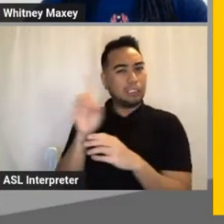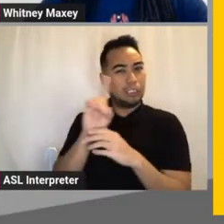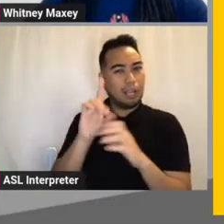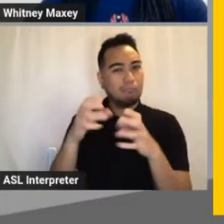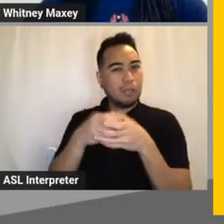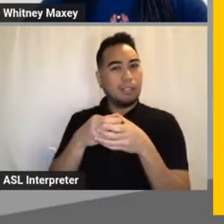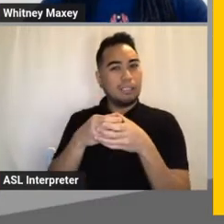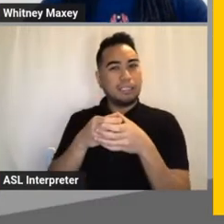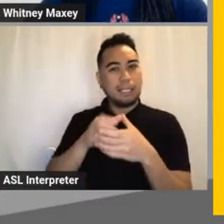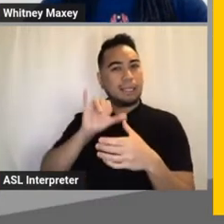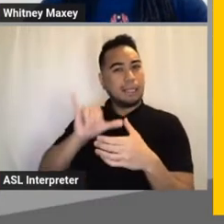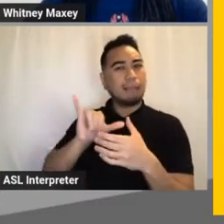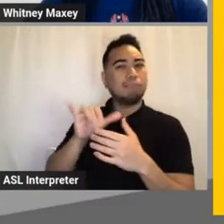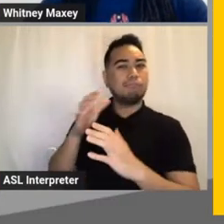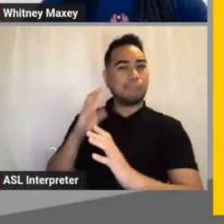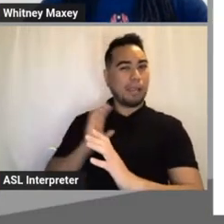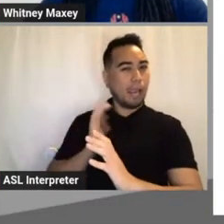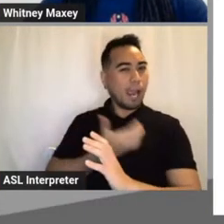block and build.